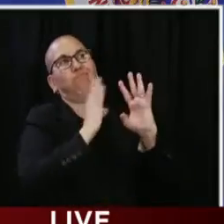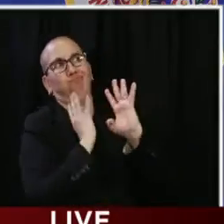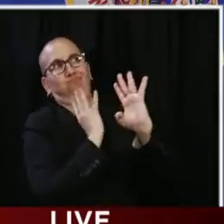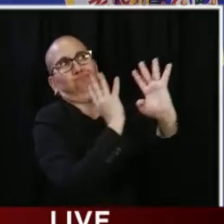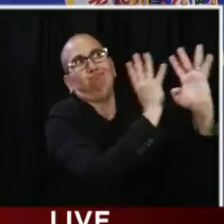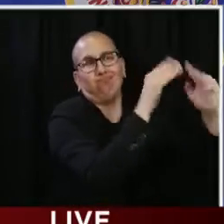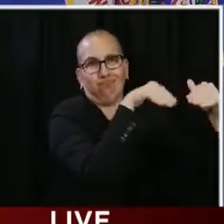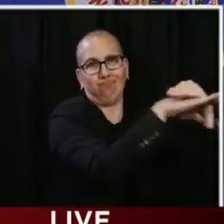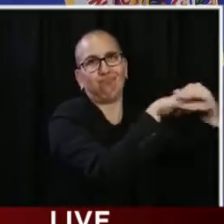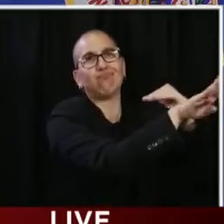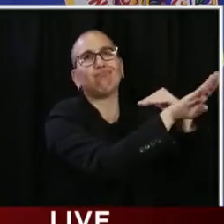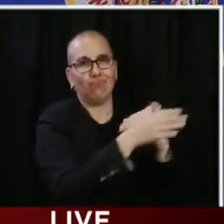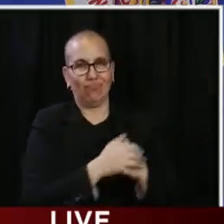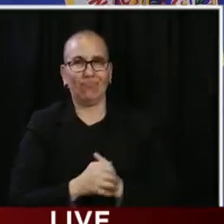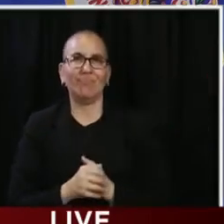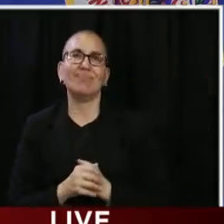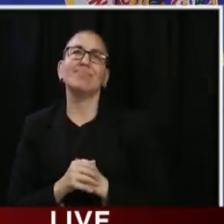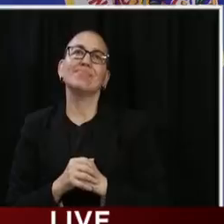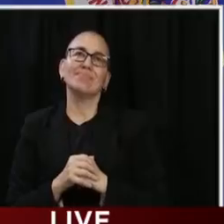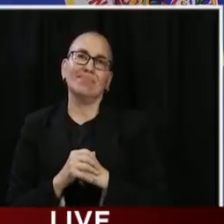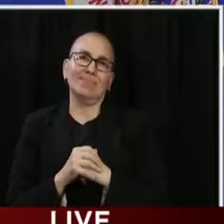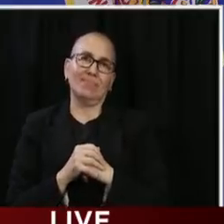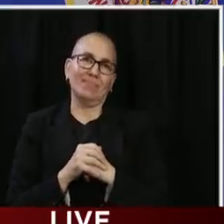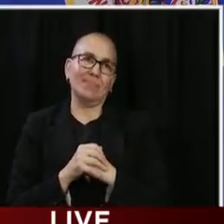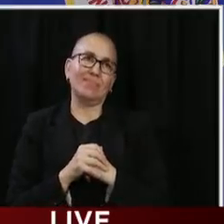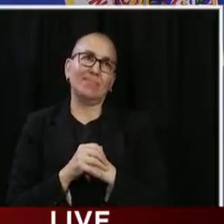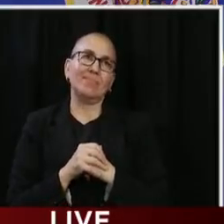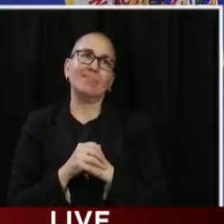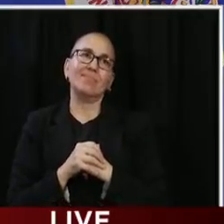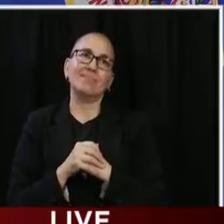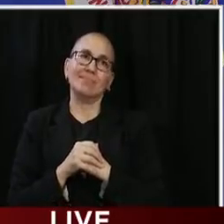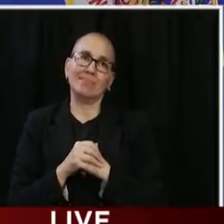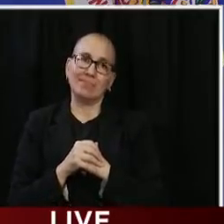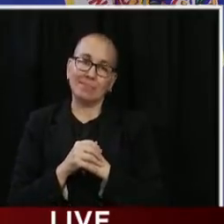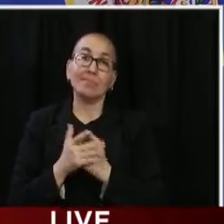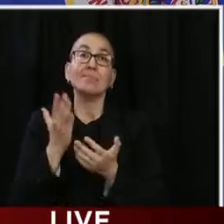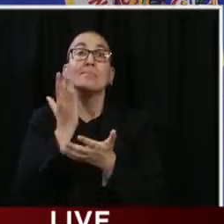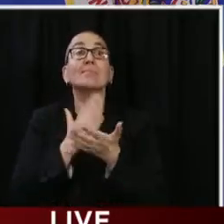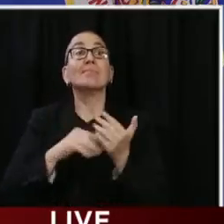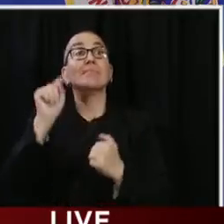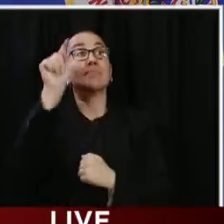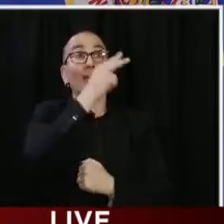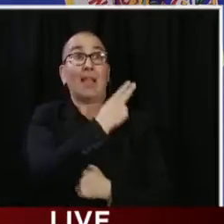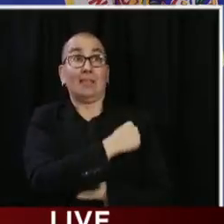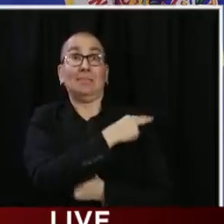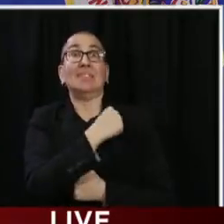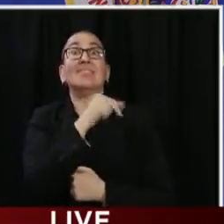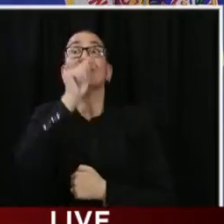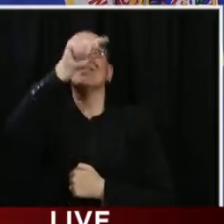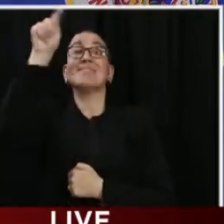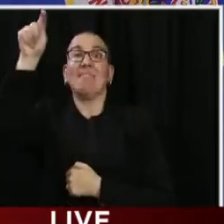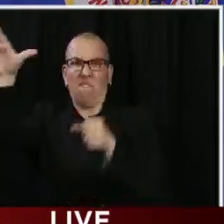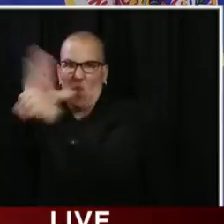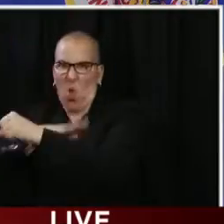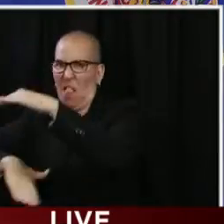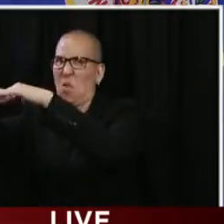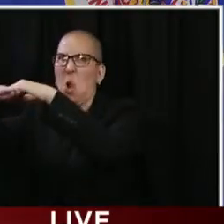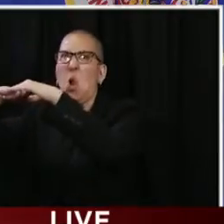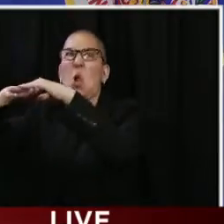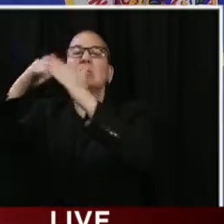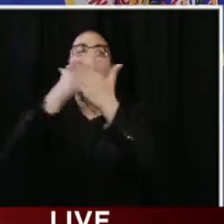not equally distributed around the various hospitals, and some of their ICUs are getting quite full. And we anticipate that some of the